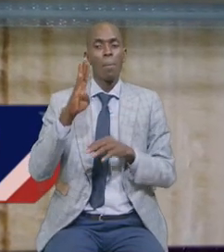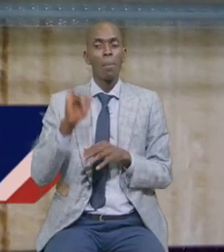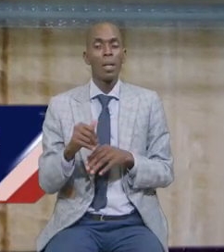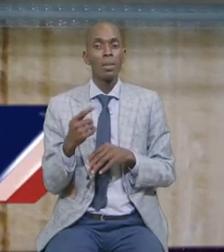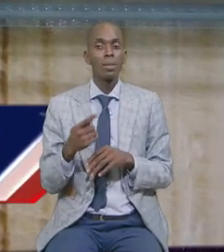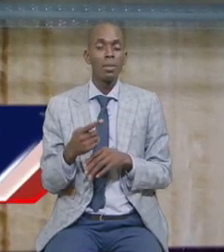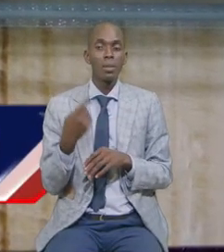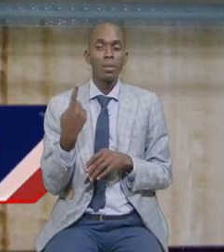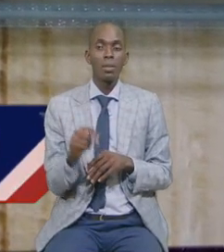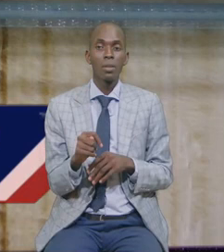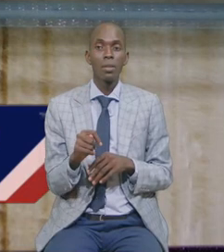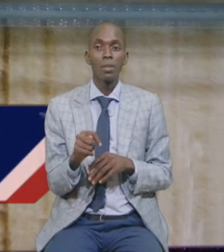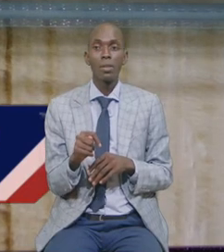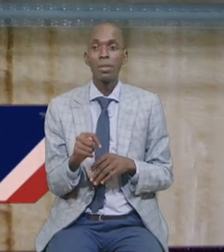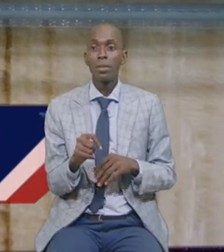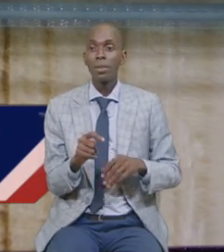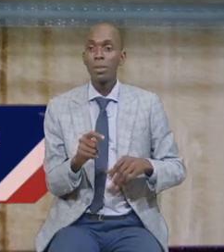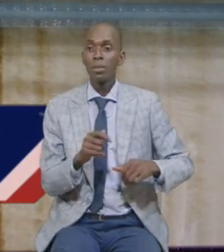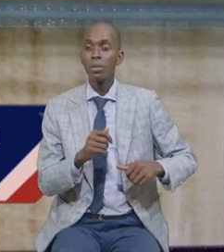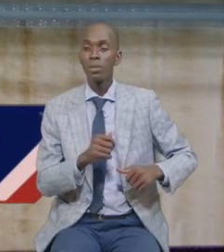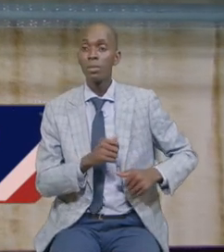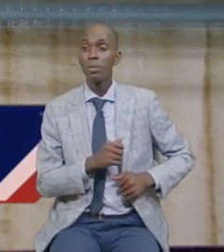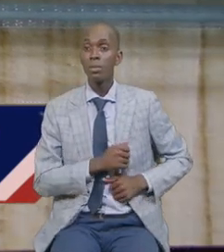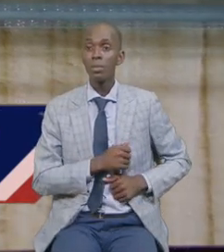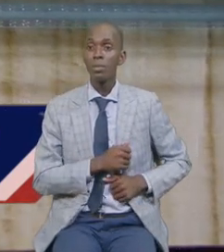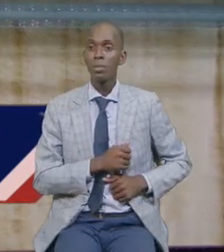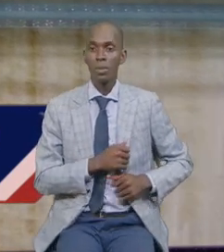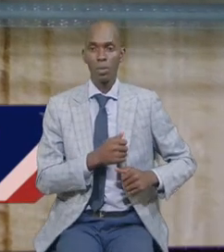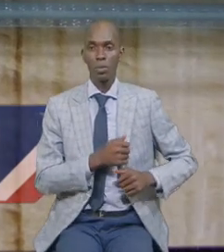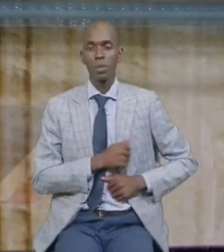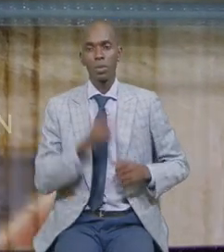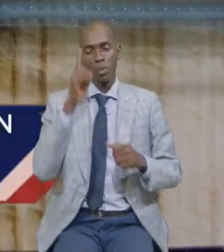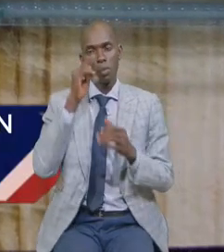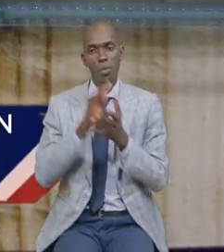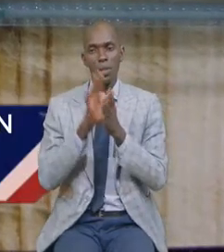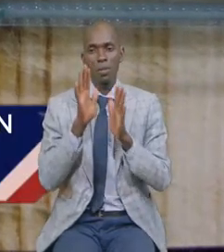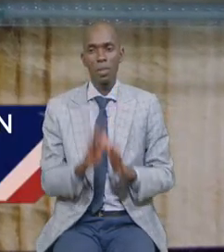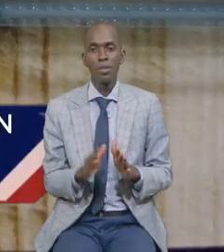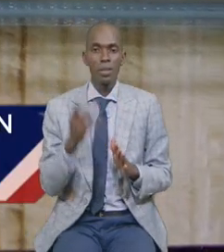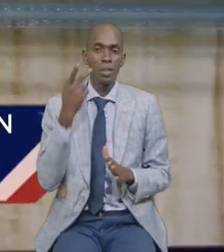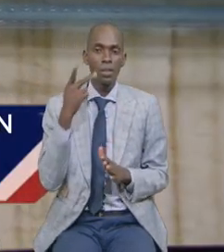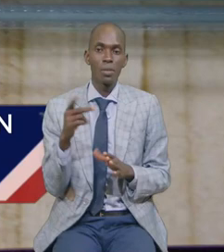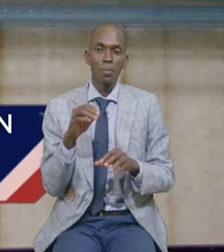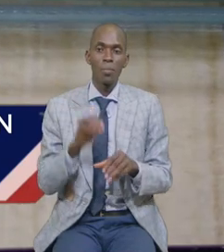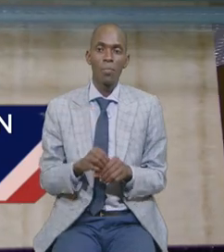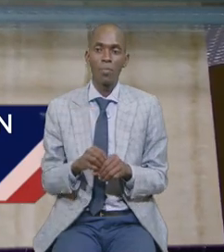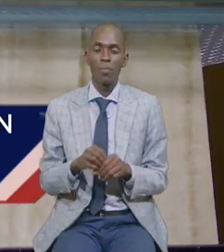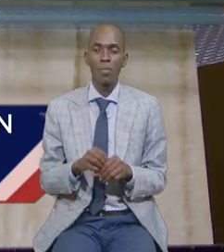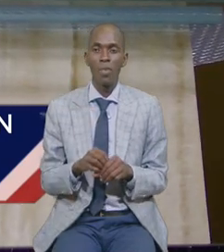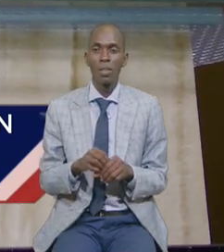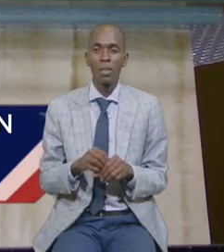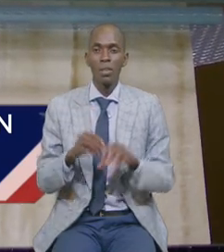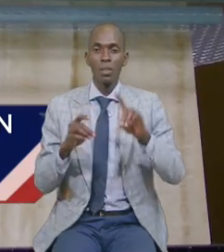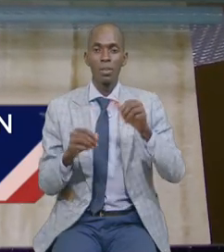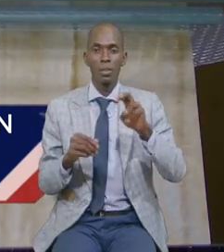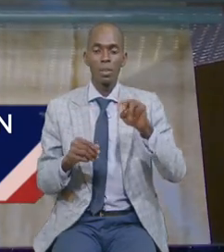fortified believers. We're looking at Daniel chapter 3, and we're reading from verse 16. Shadrach, Meshach, and Abednego answered